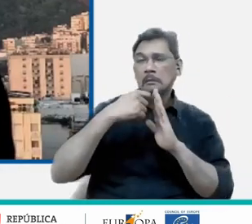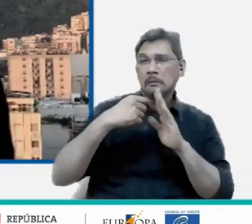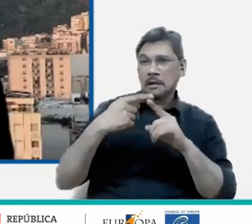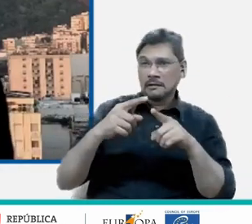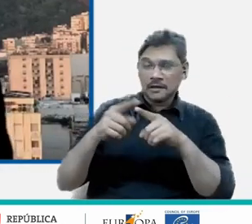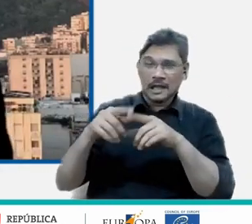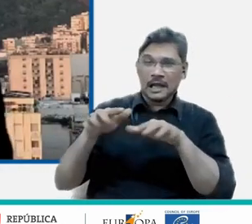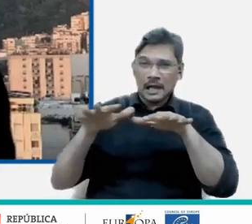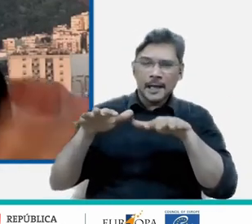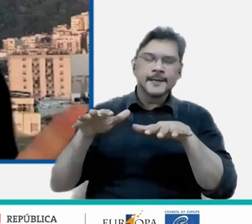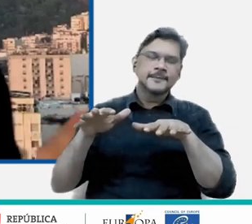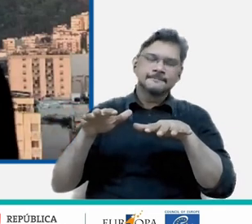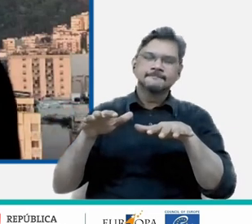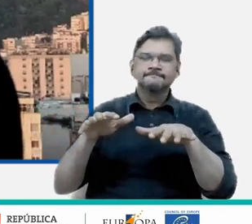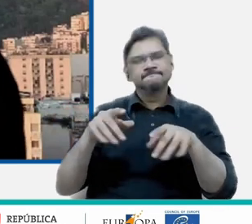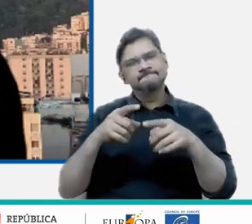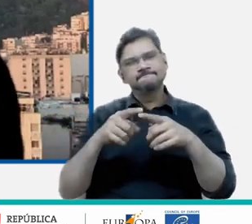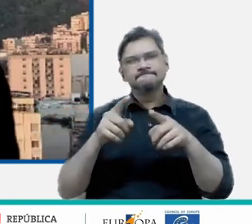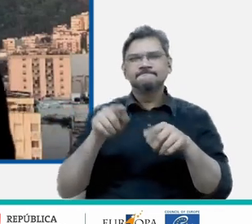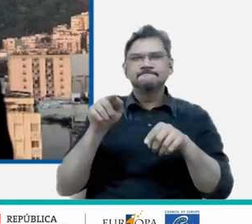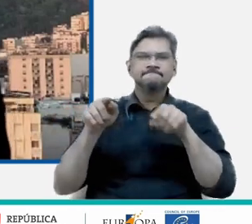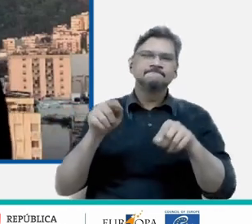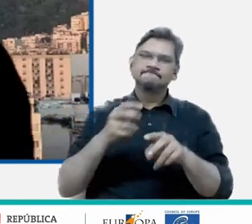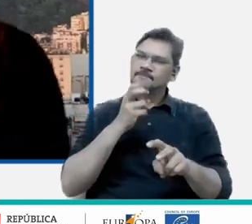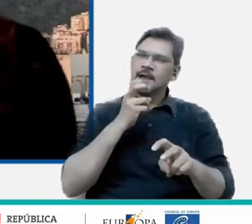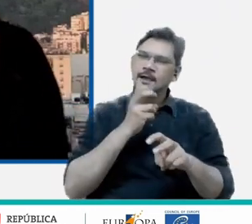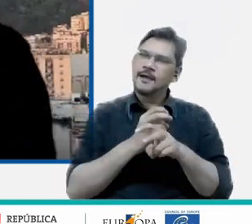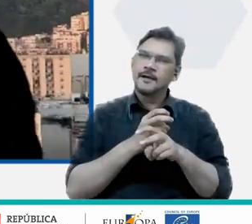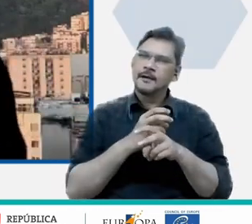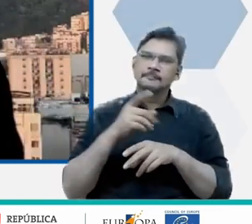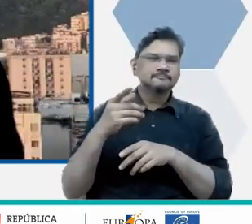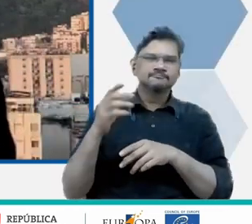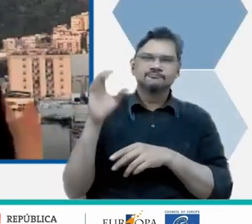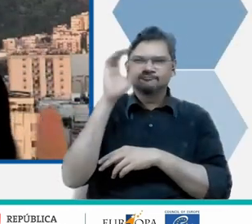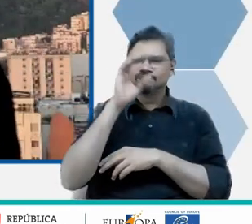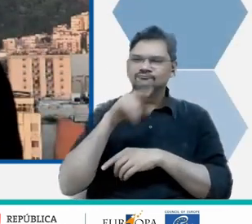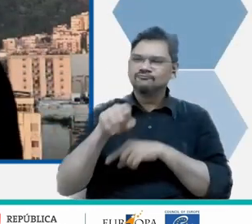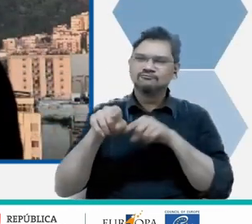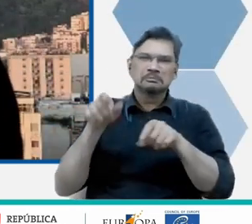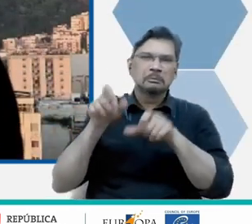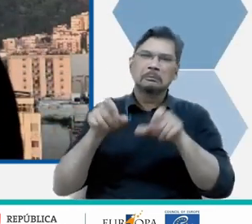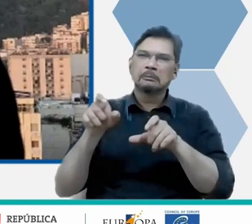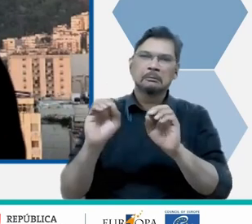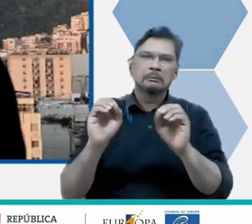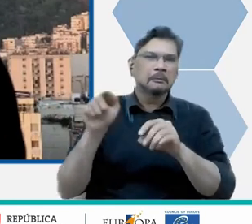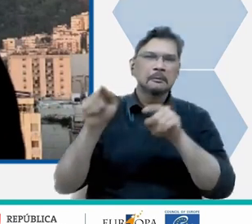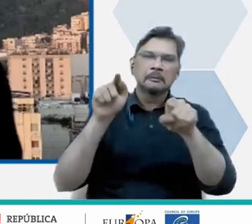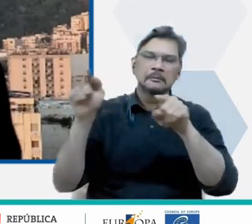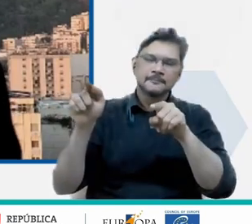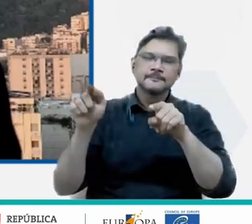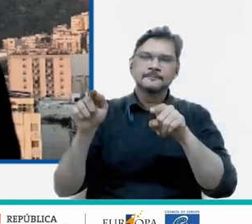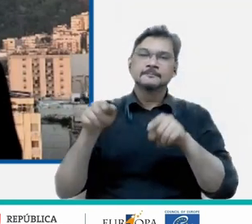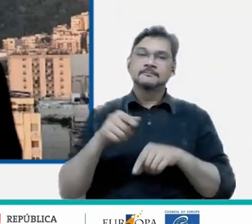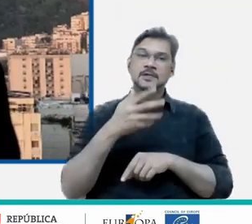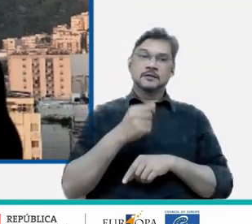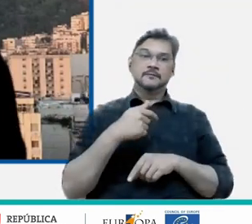these PPFs are not actually easy to find. So CCFLA and the Alliance, we have created a Green City Finance Directory,